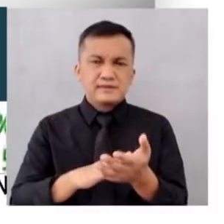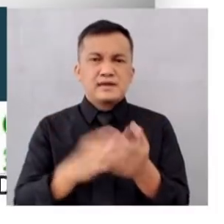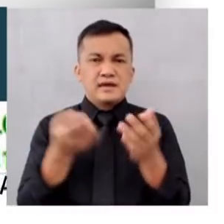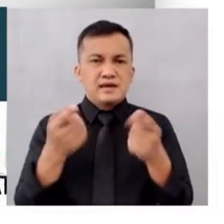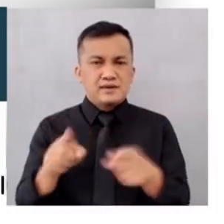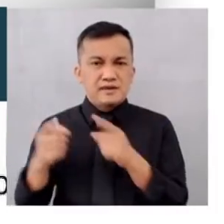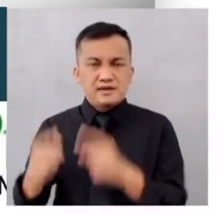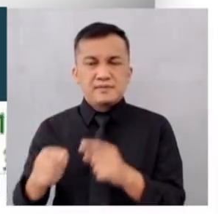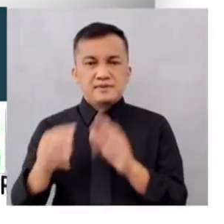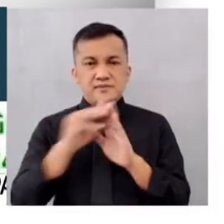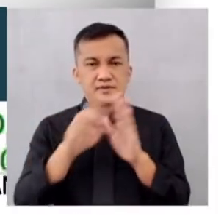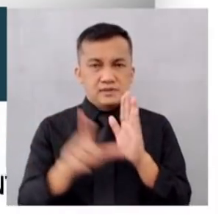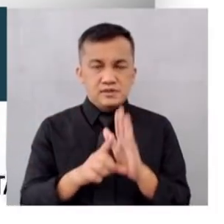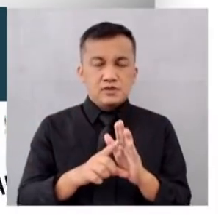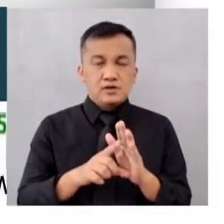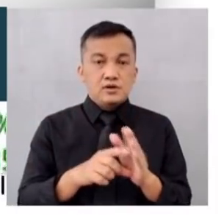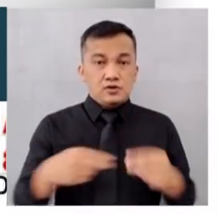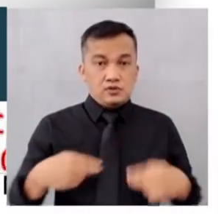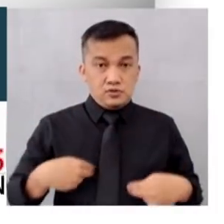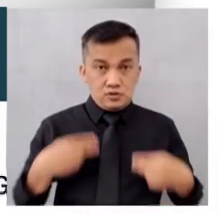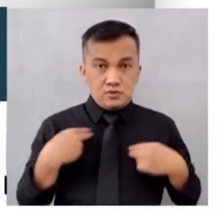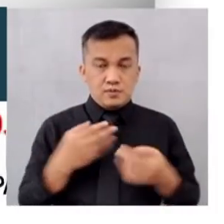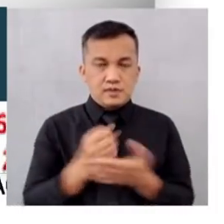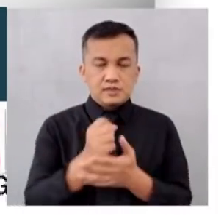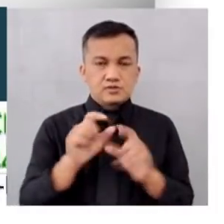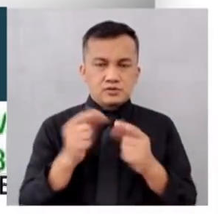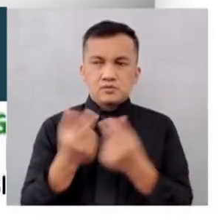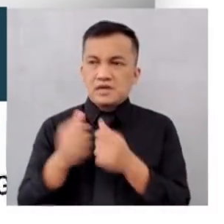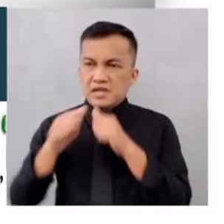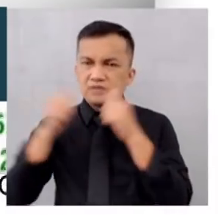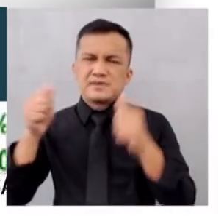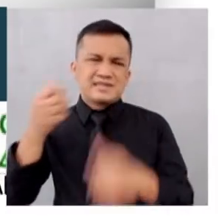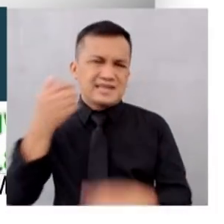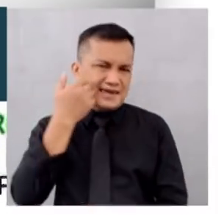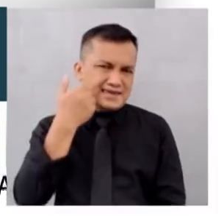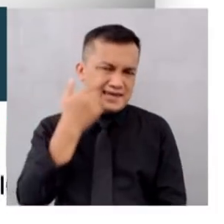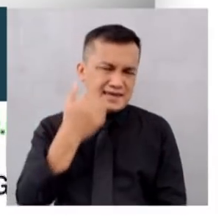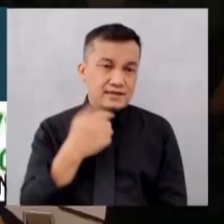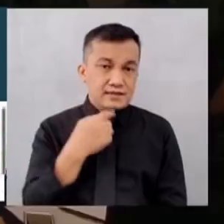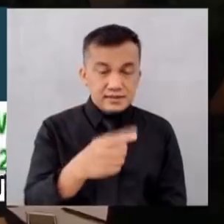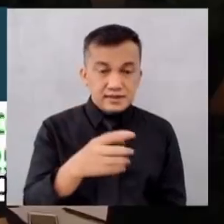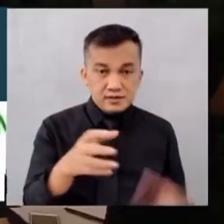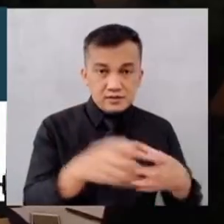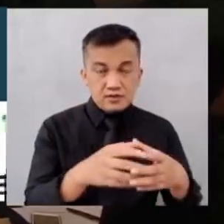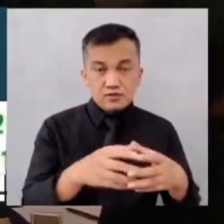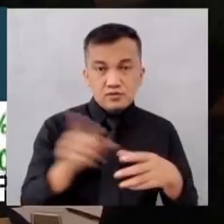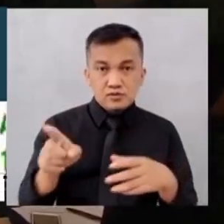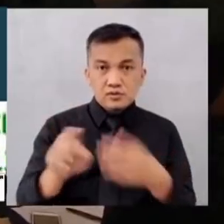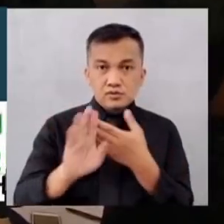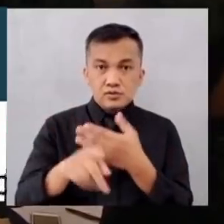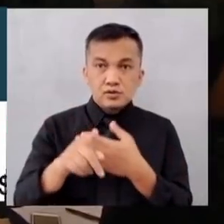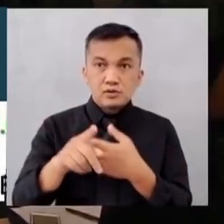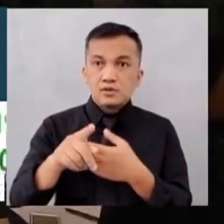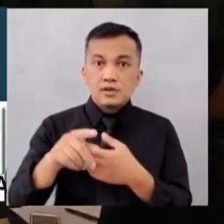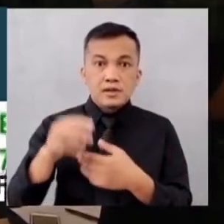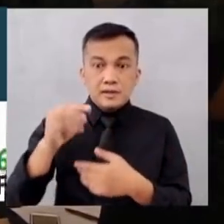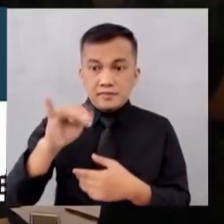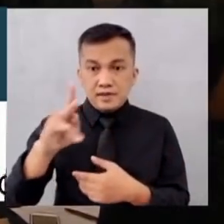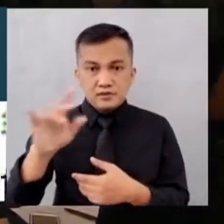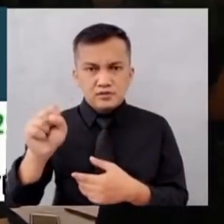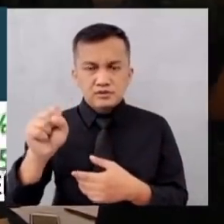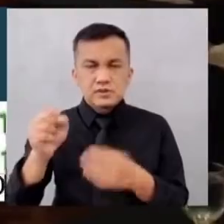Karapatan described the announcement as shameless. For the group, the campaign against the return of the Marcoses to Malacañang,